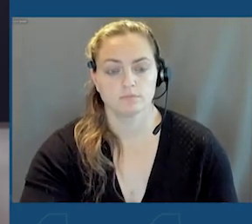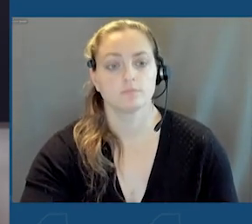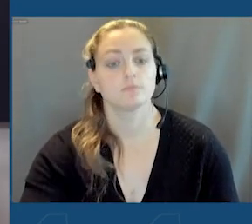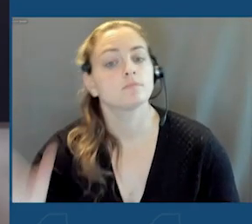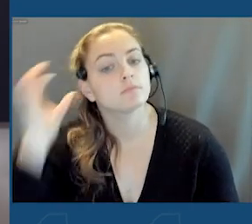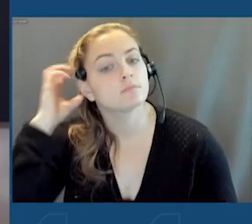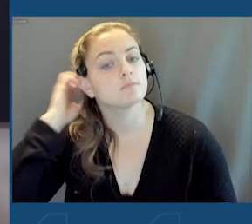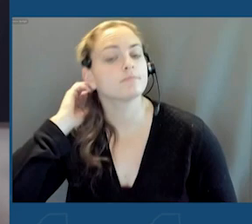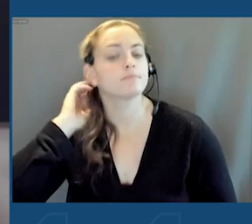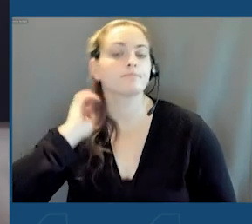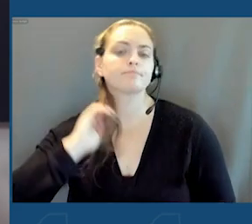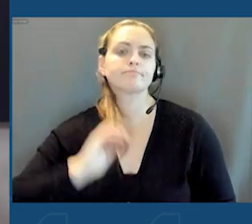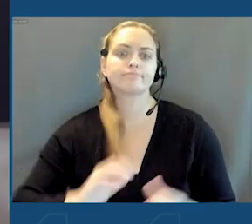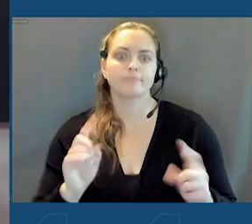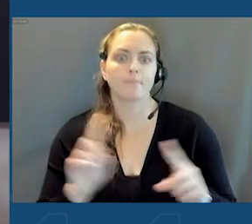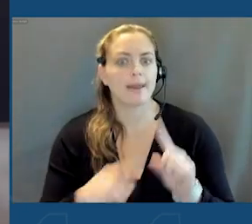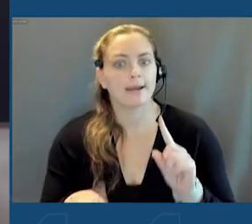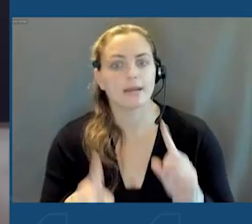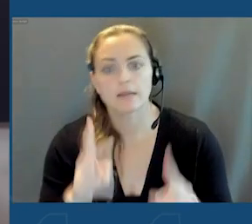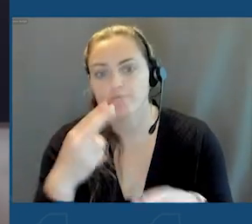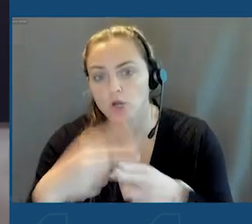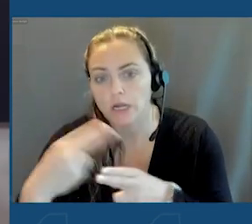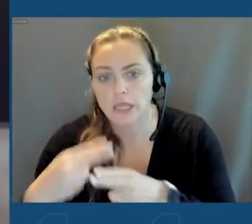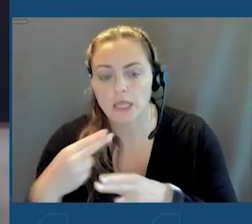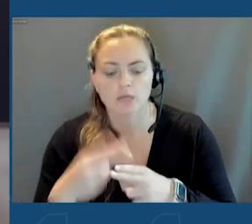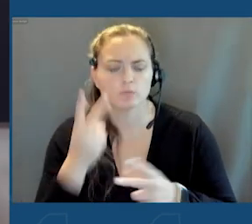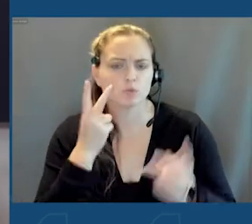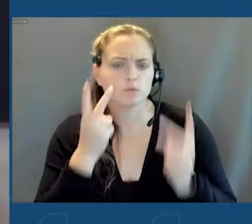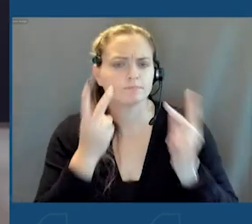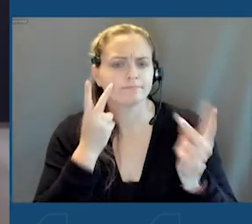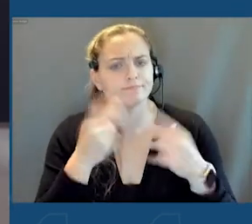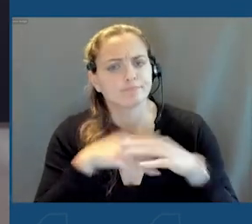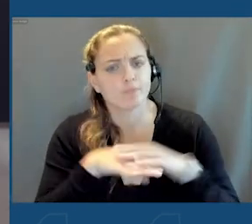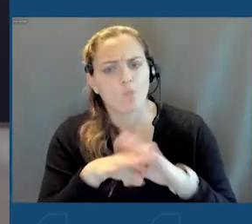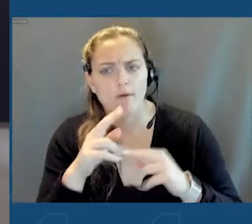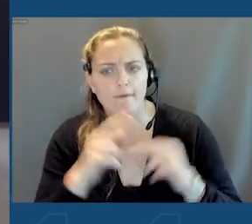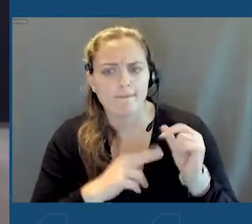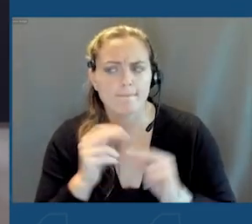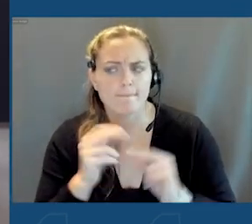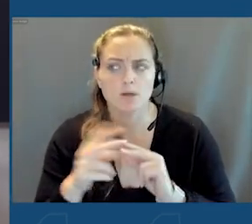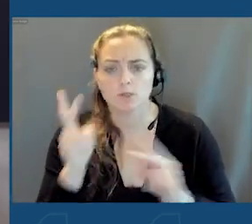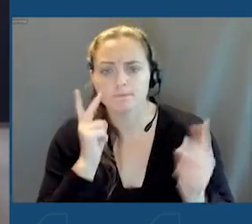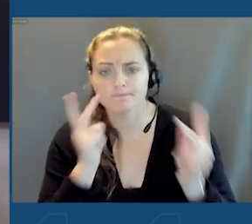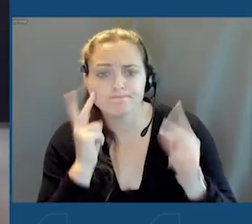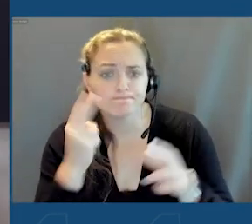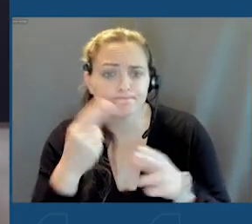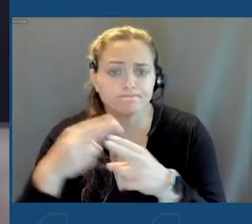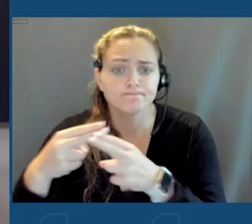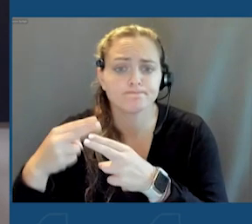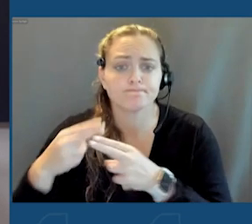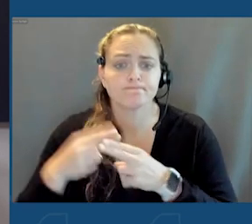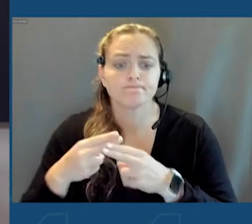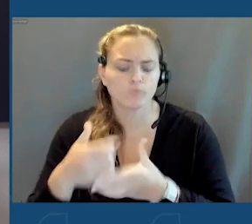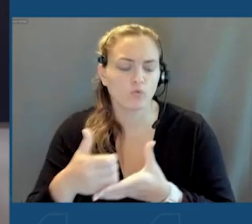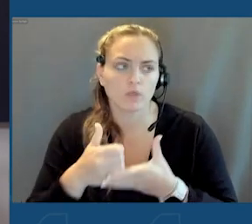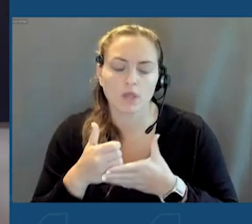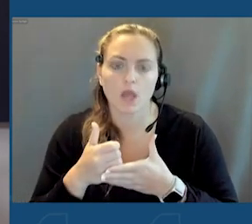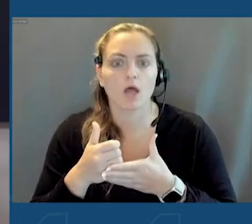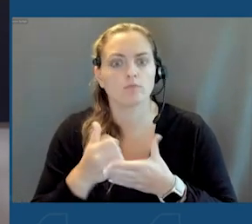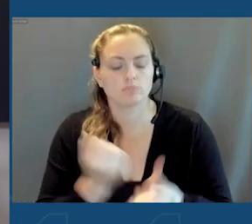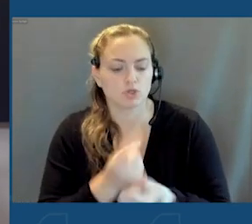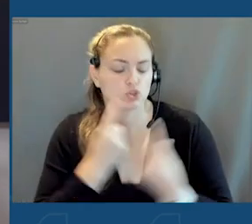There are many names that you'll see on if you walk through the buildings that help to make this place